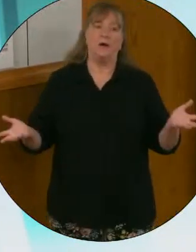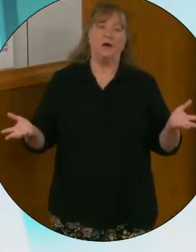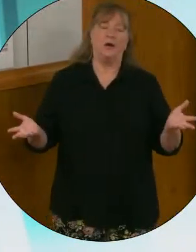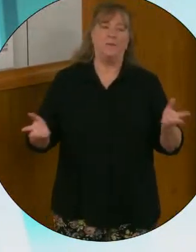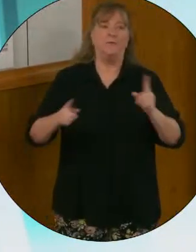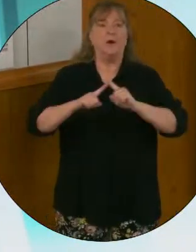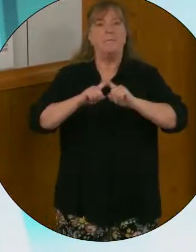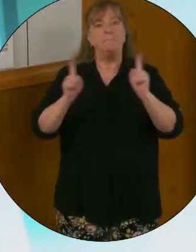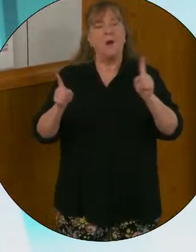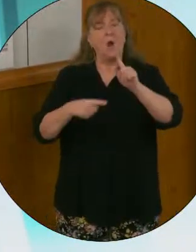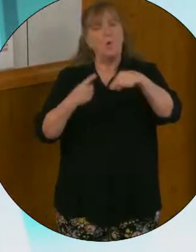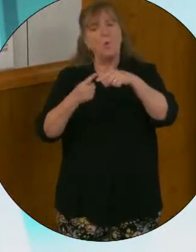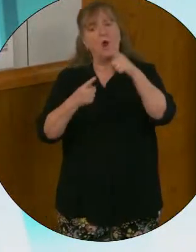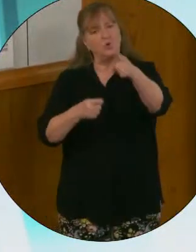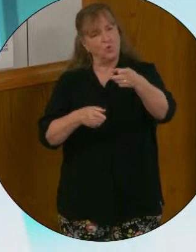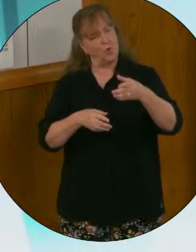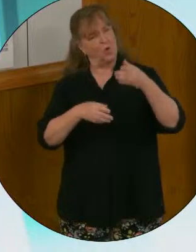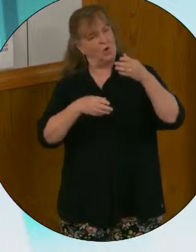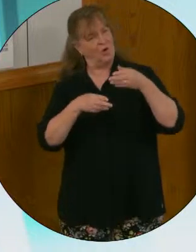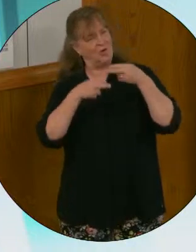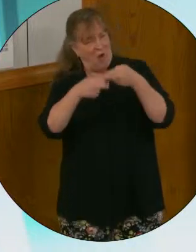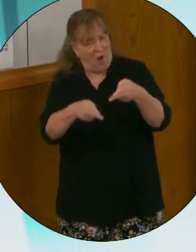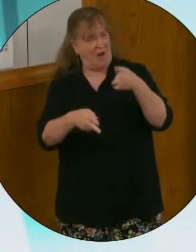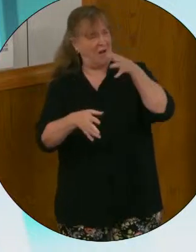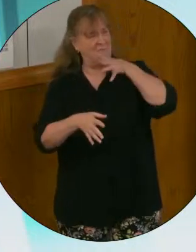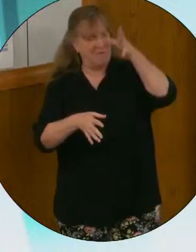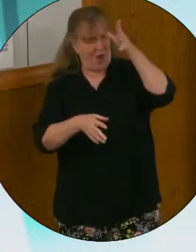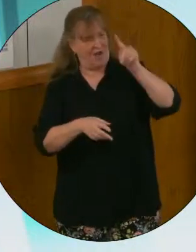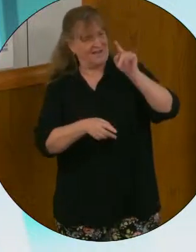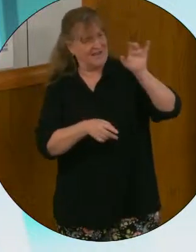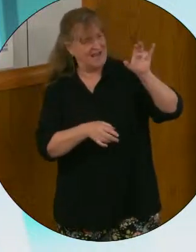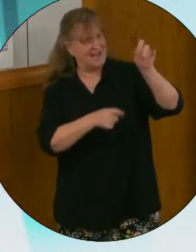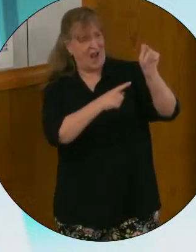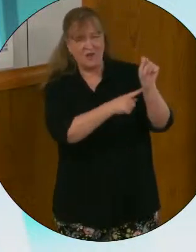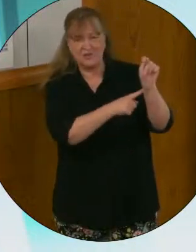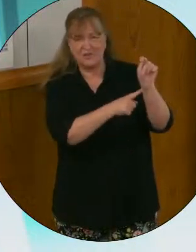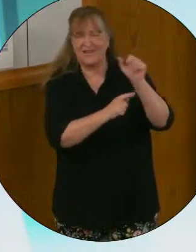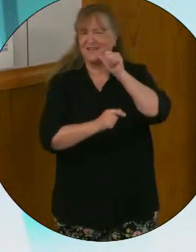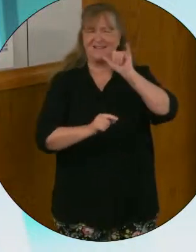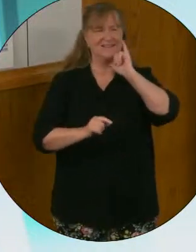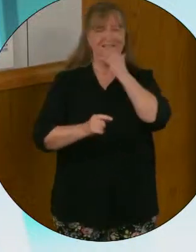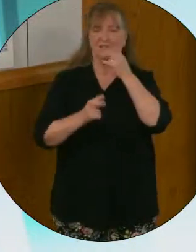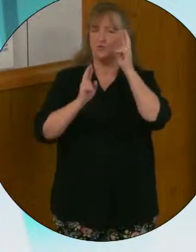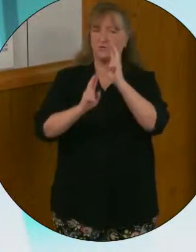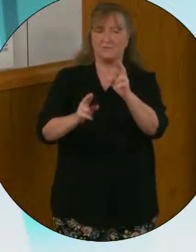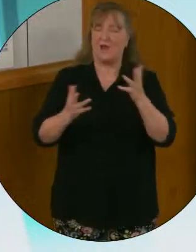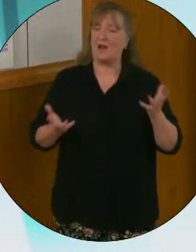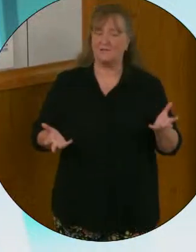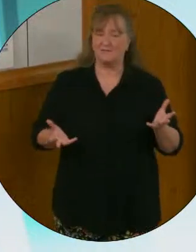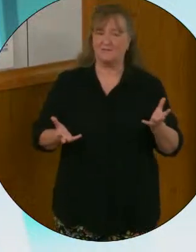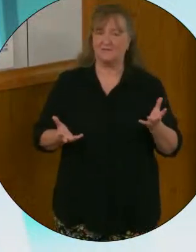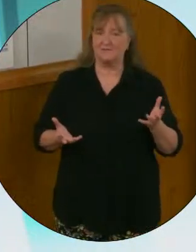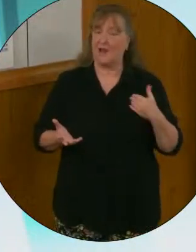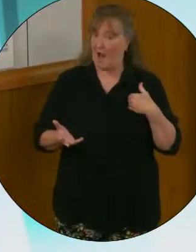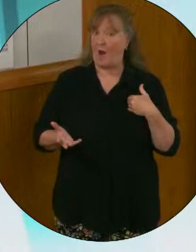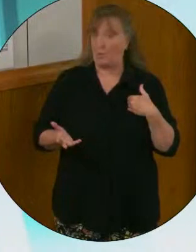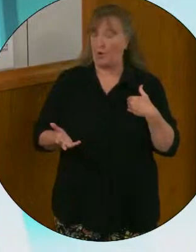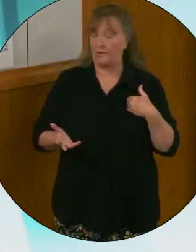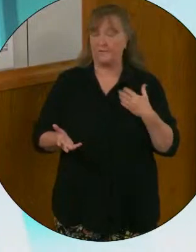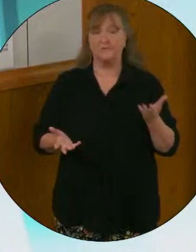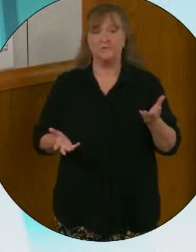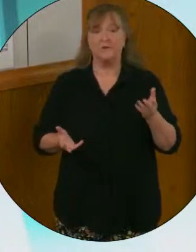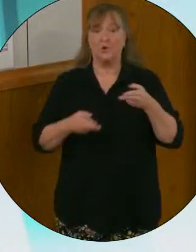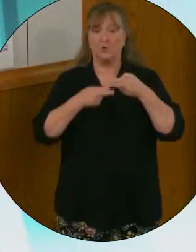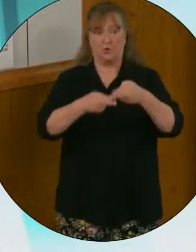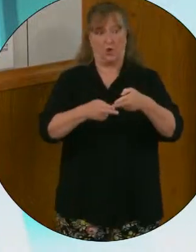But when you call a parent a terrorist, don't you find that to highly be disrespectful? I would. When you